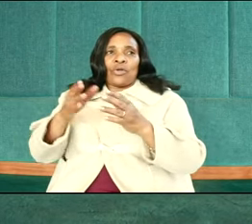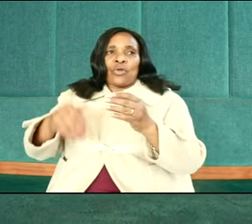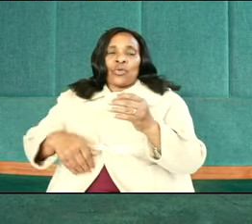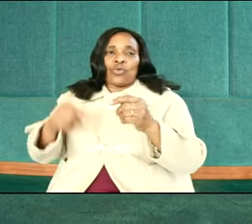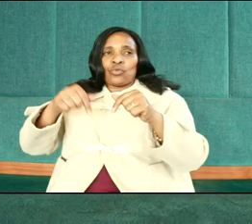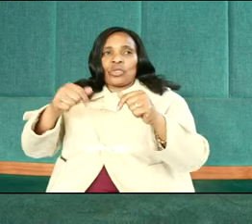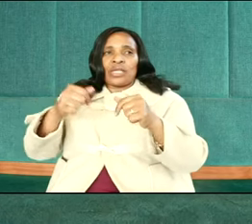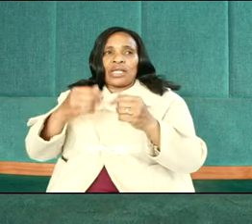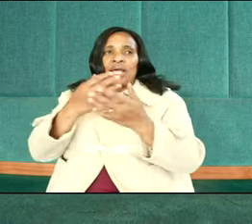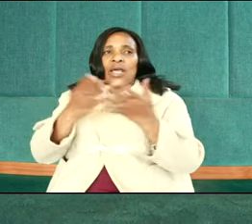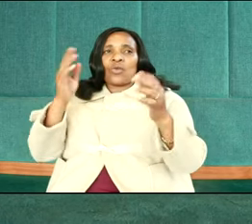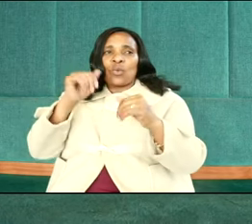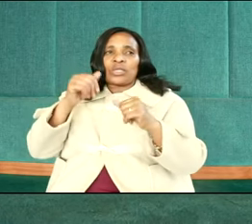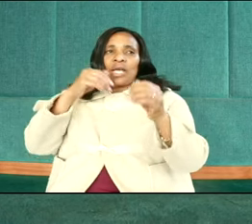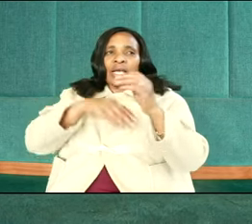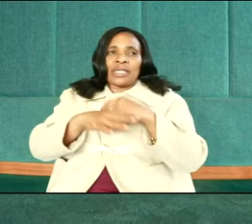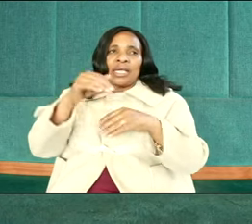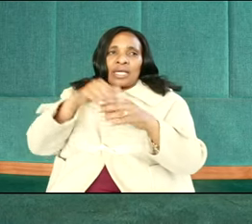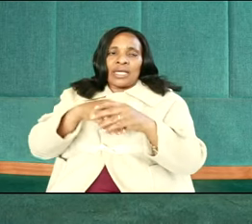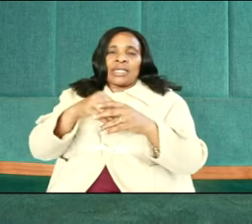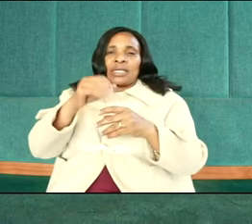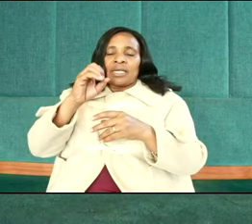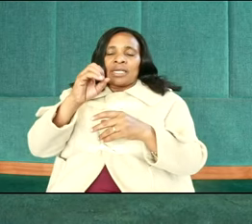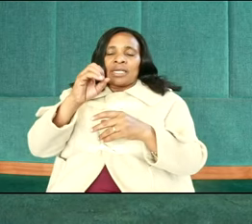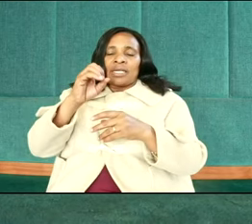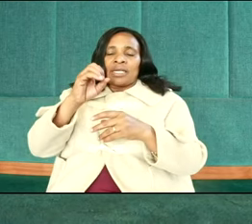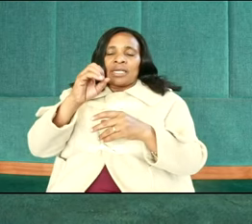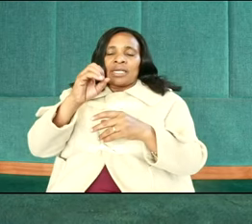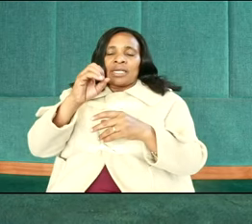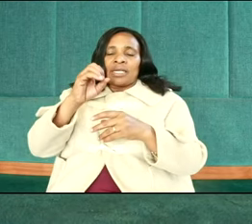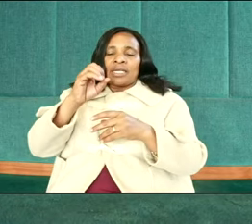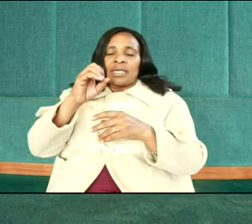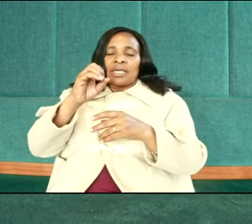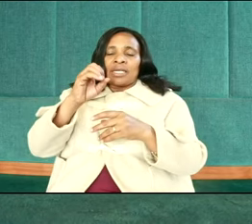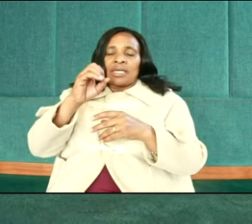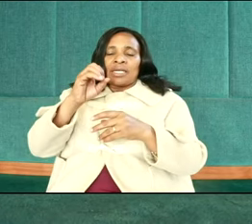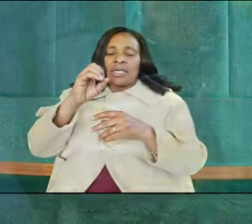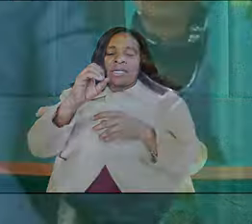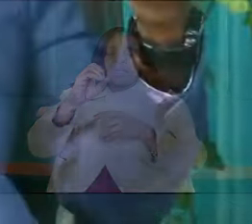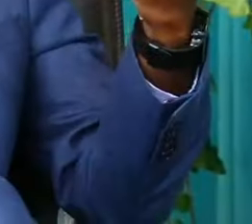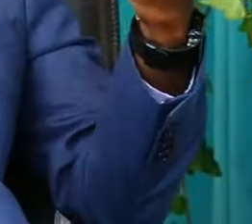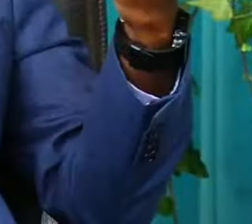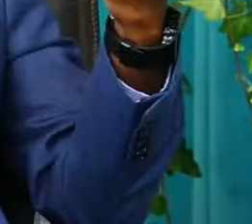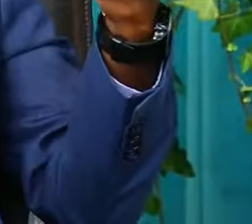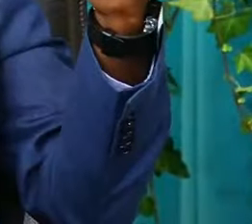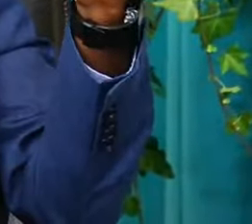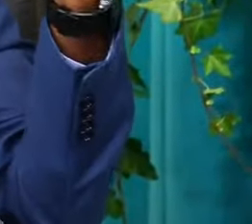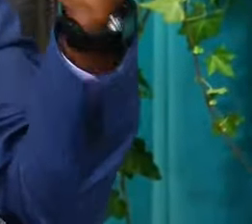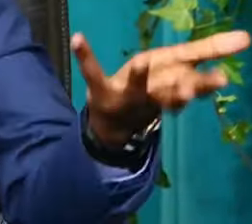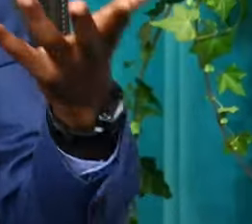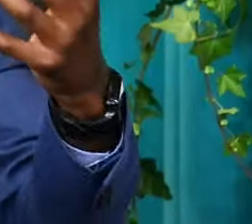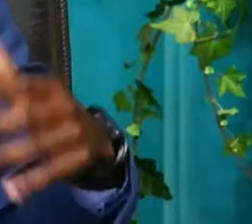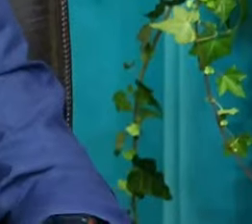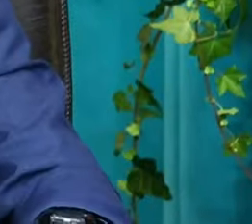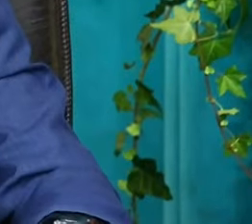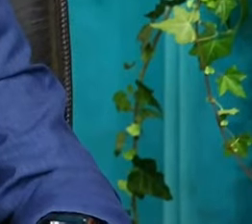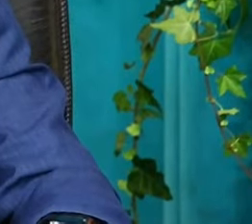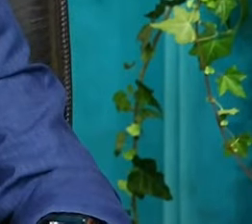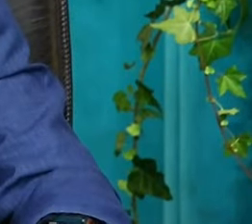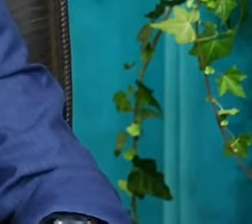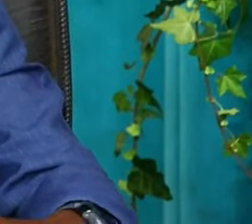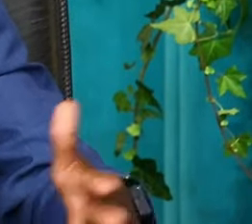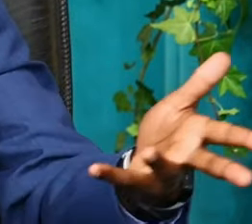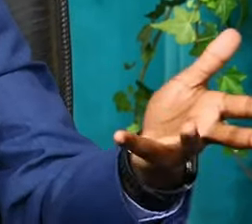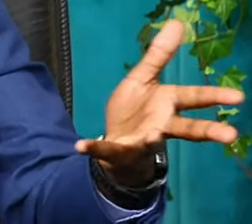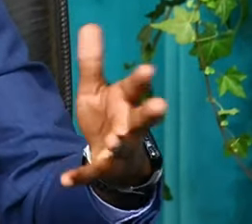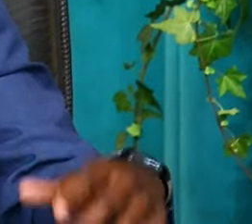whenever I log on to Instagram, whenever I am on TikTok, whenever I'm on YouTube, you know, and you just look at really the world today, you know, and